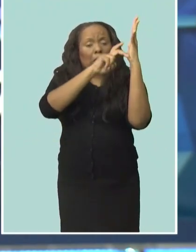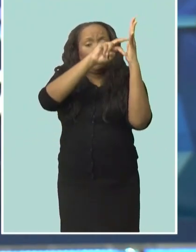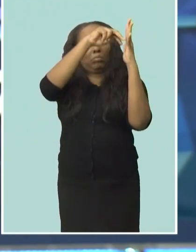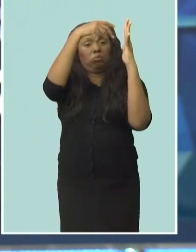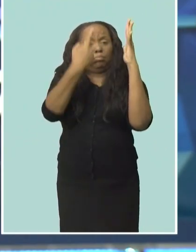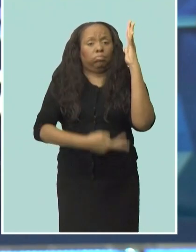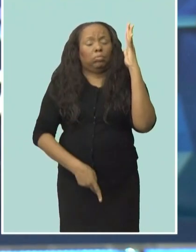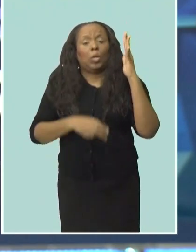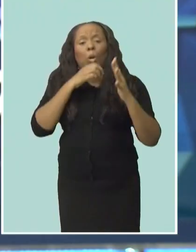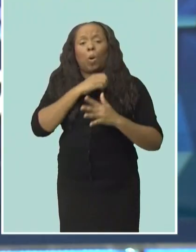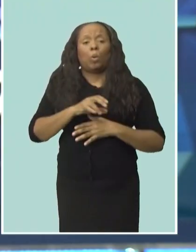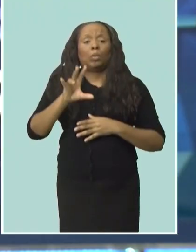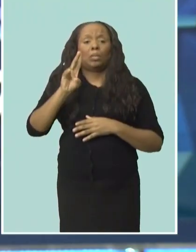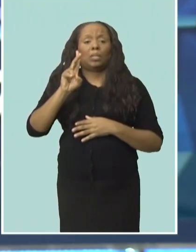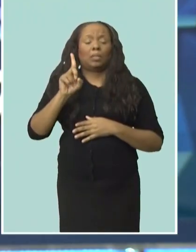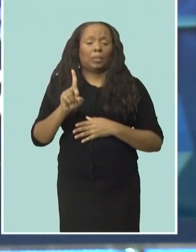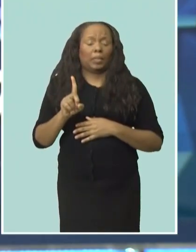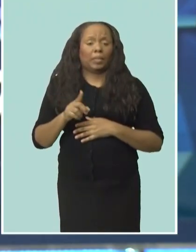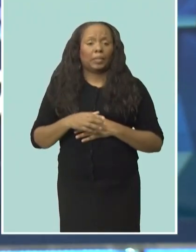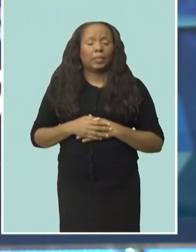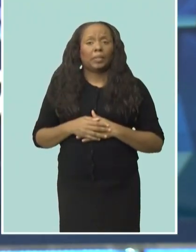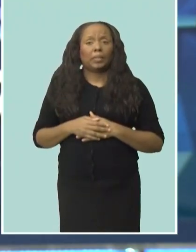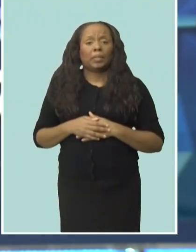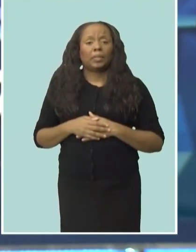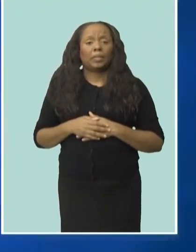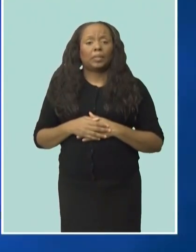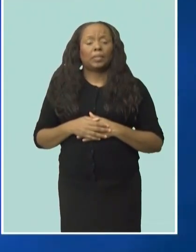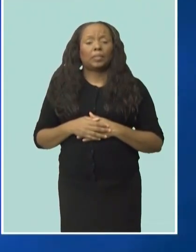tree. Nesta Henry has the details.